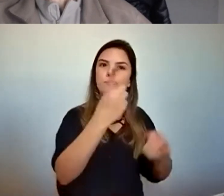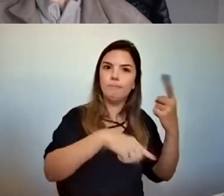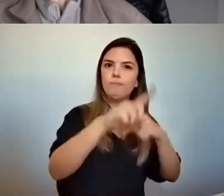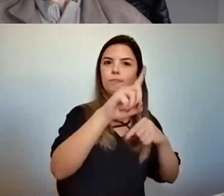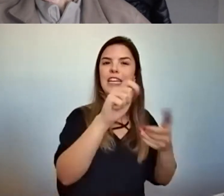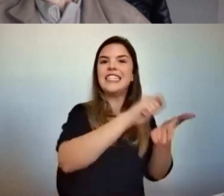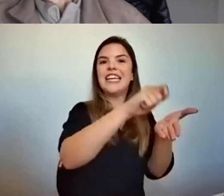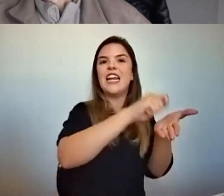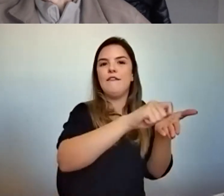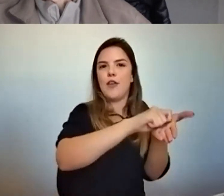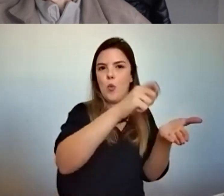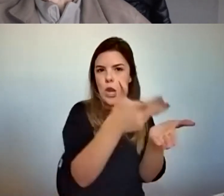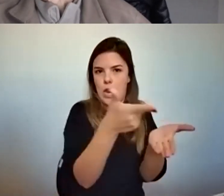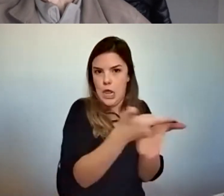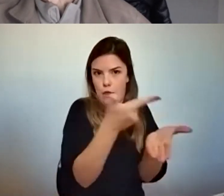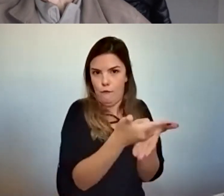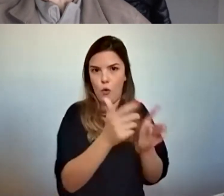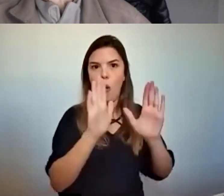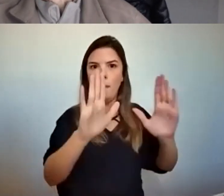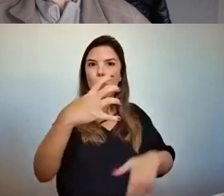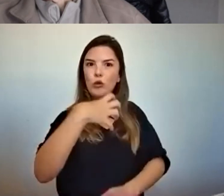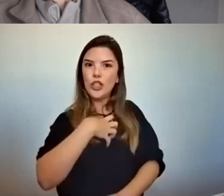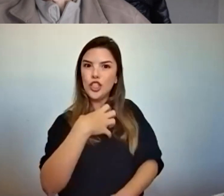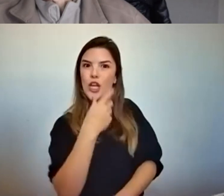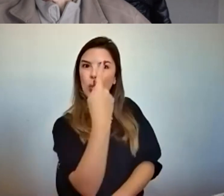the way he talked, his personality